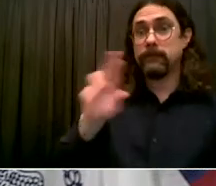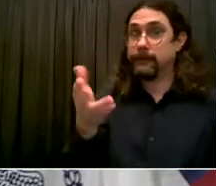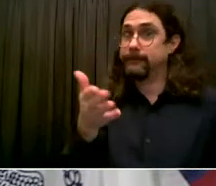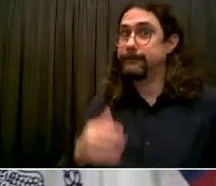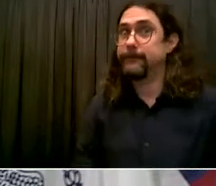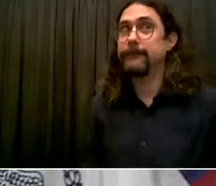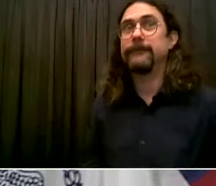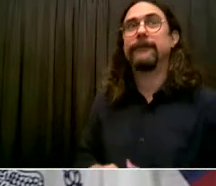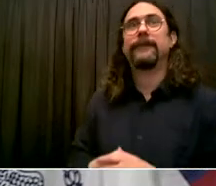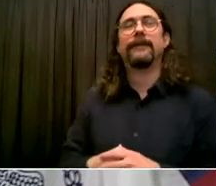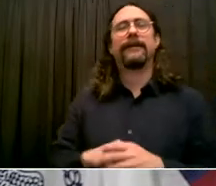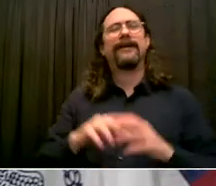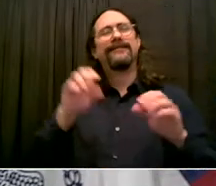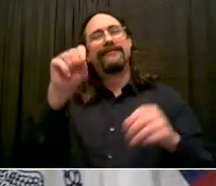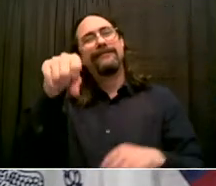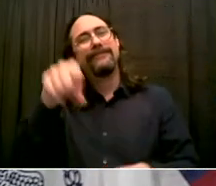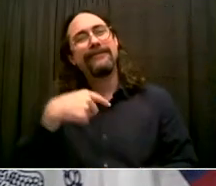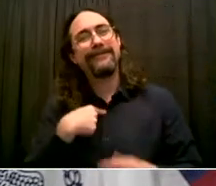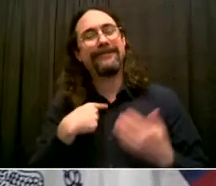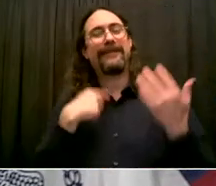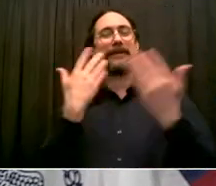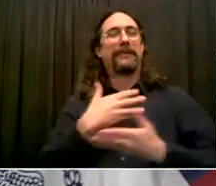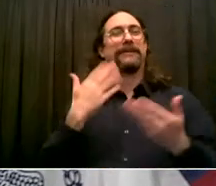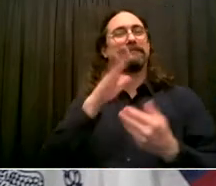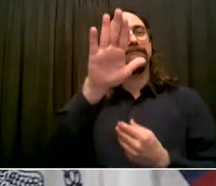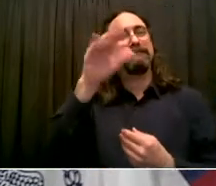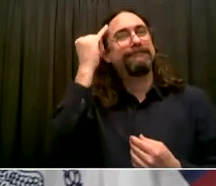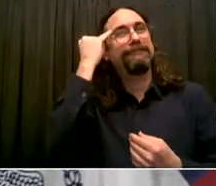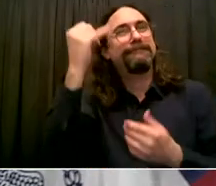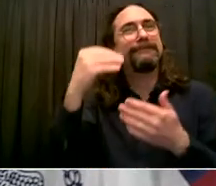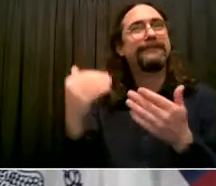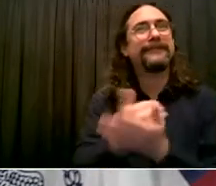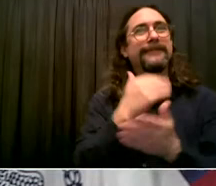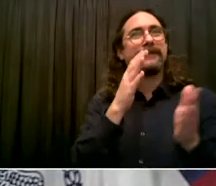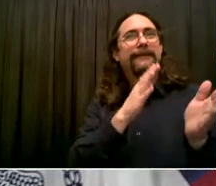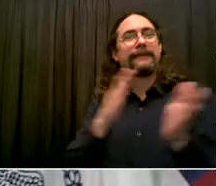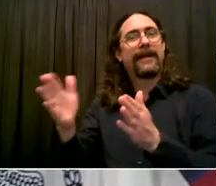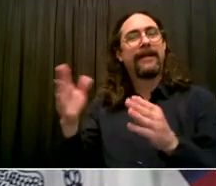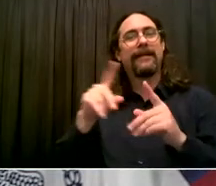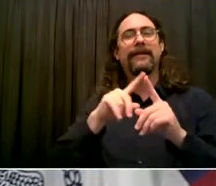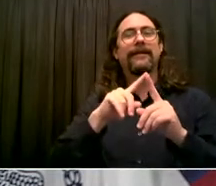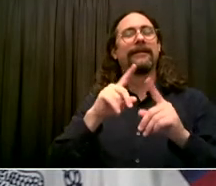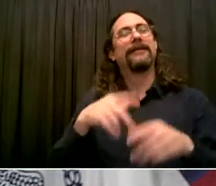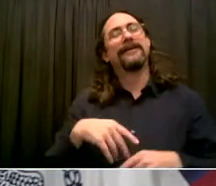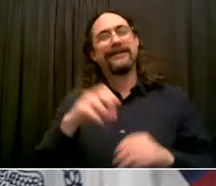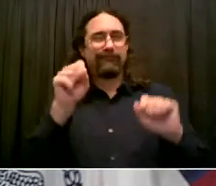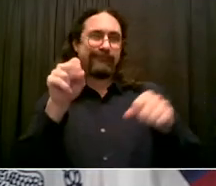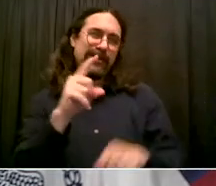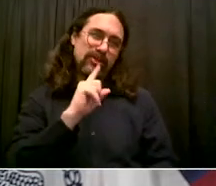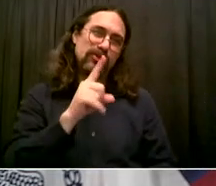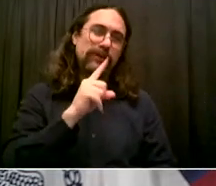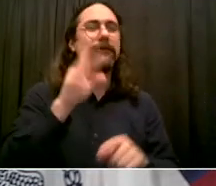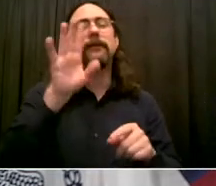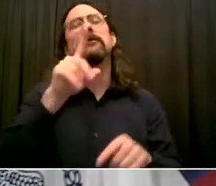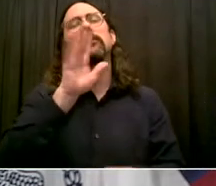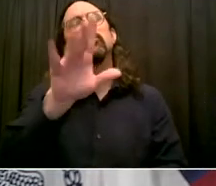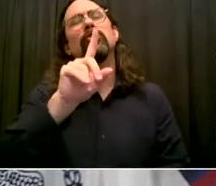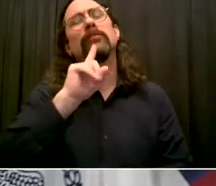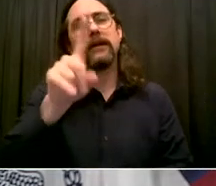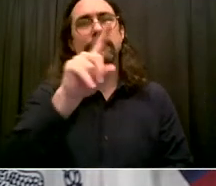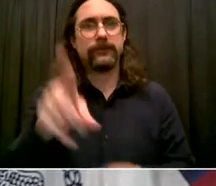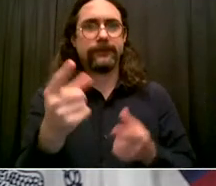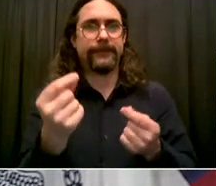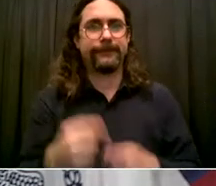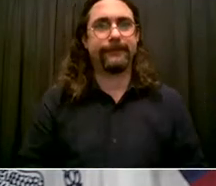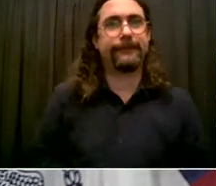All right, what do you got today? Well, I want to get back to this question of passports because it's becoming a bit of a